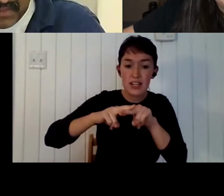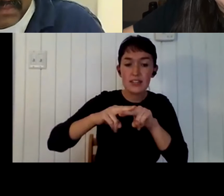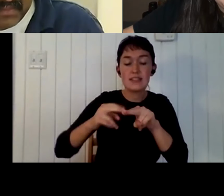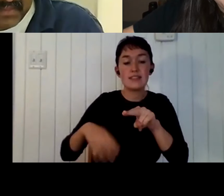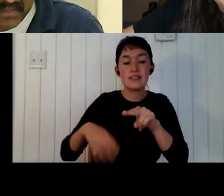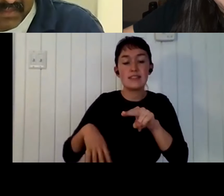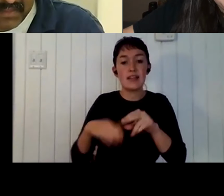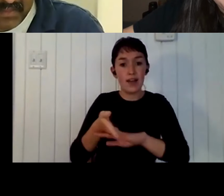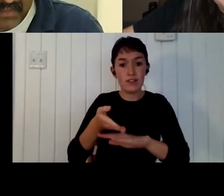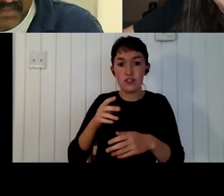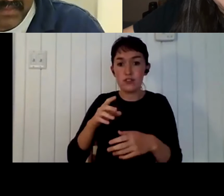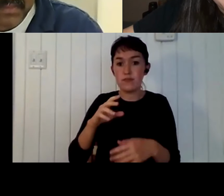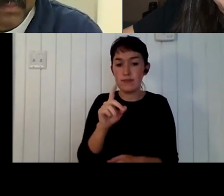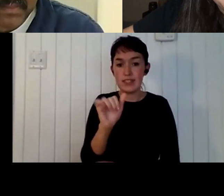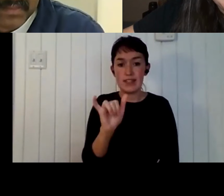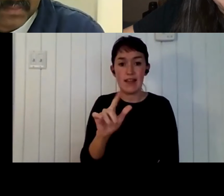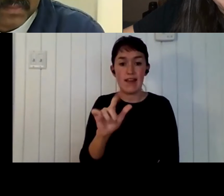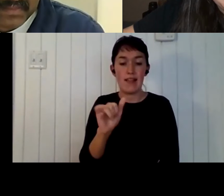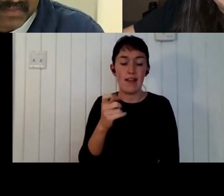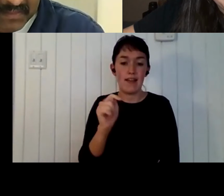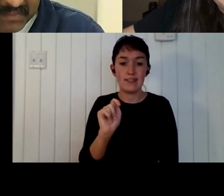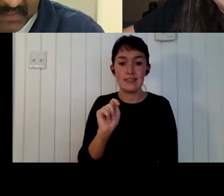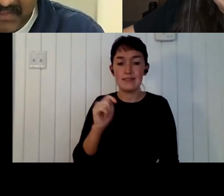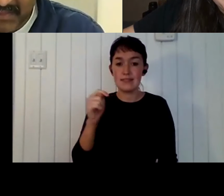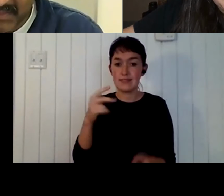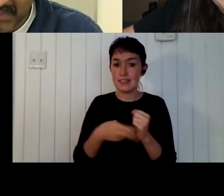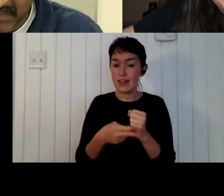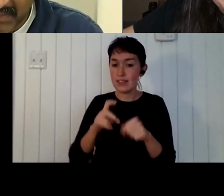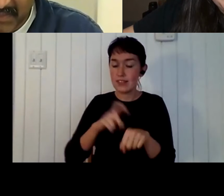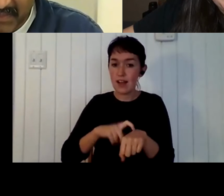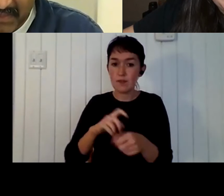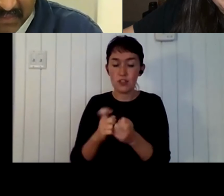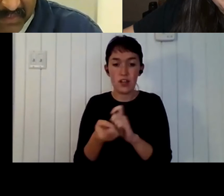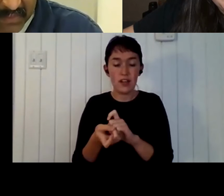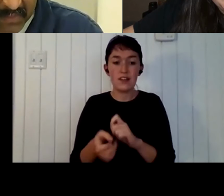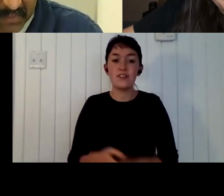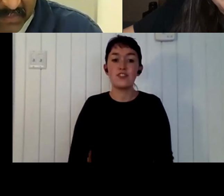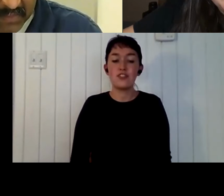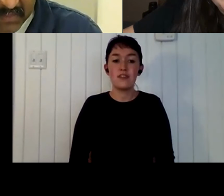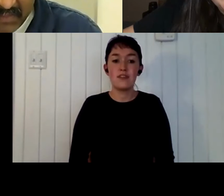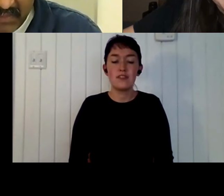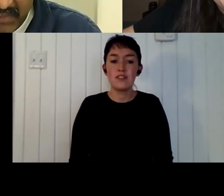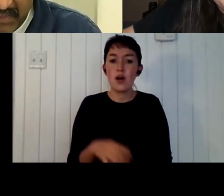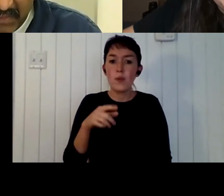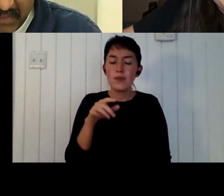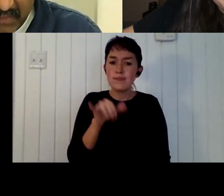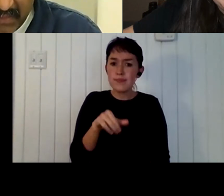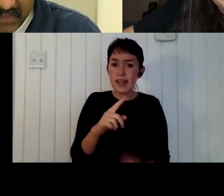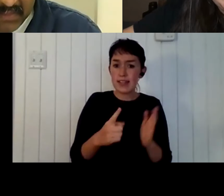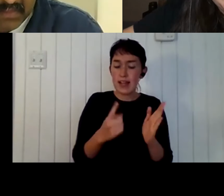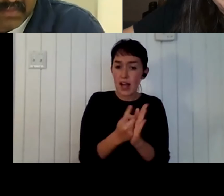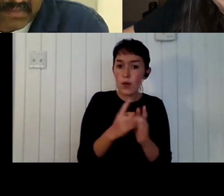there is, which is, terrible. But we that it's an hour, but it makes a huge